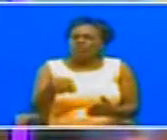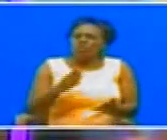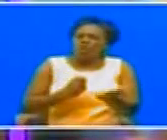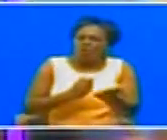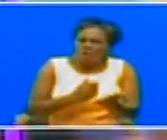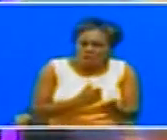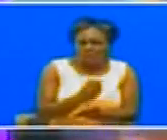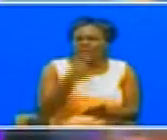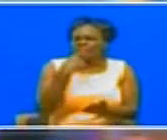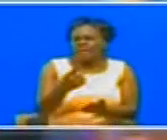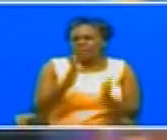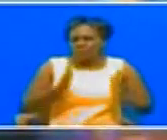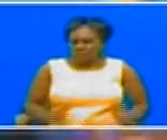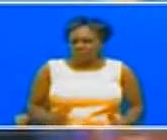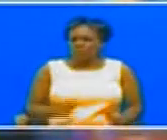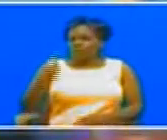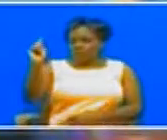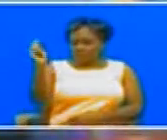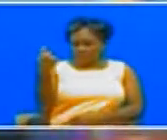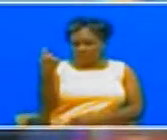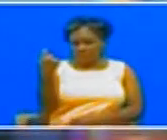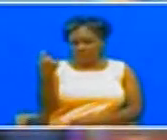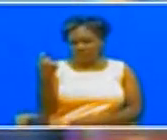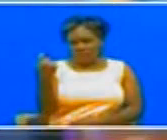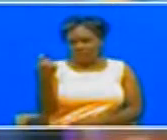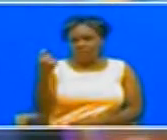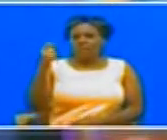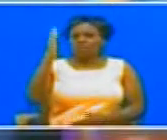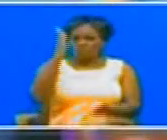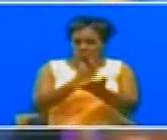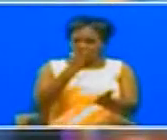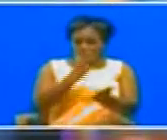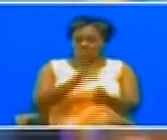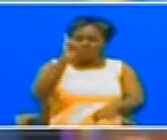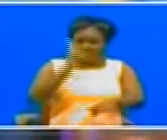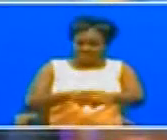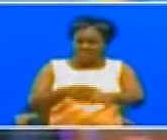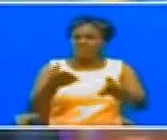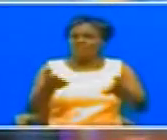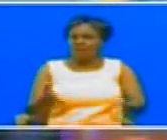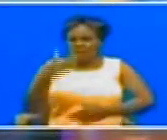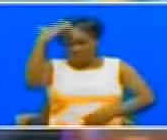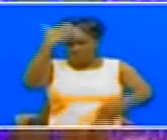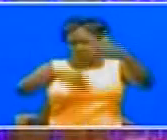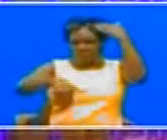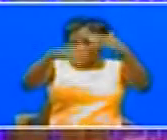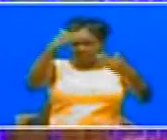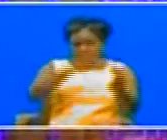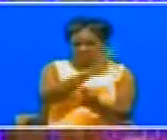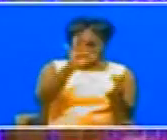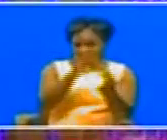honestly would you tell such a person? Because in Kenya, honestly speaking, right now, to the university students